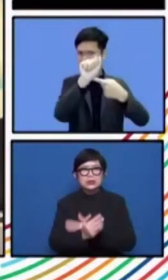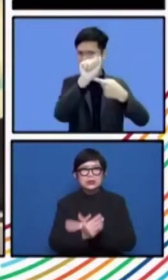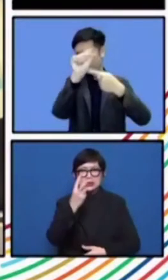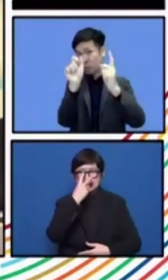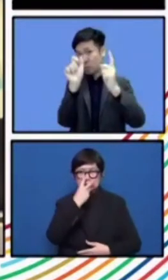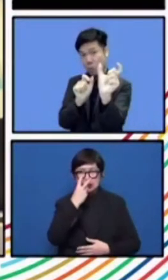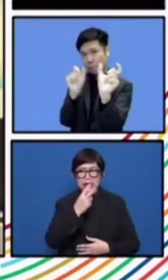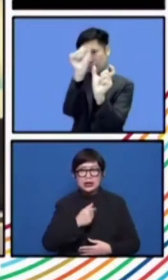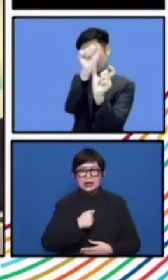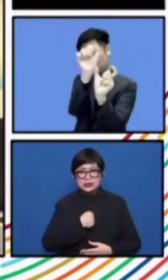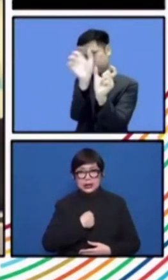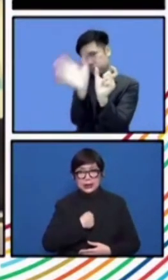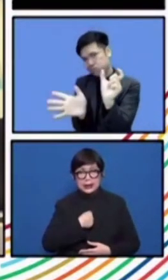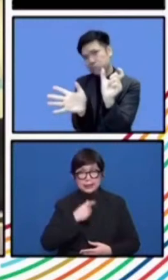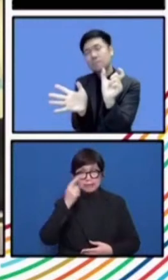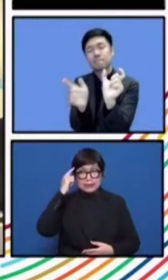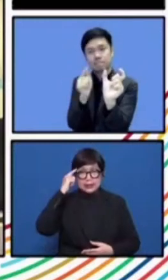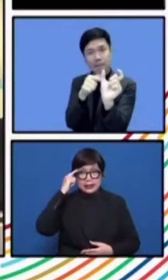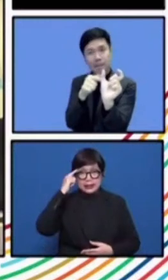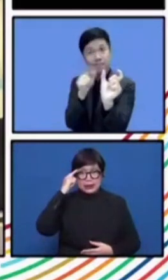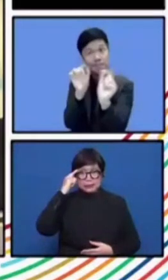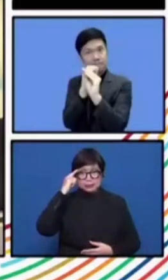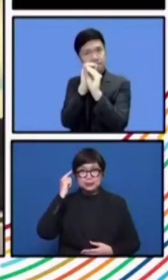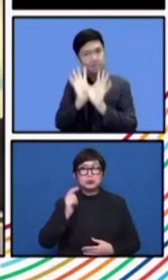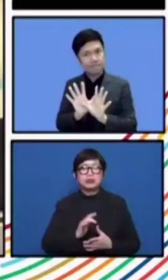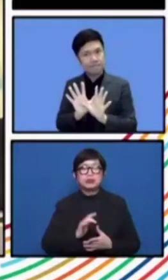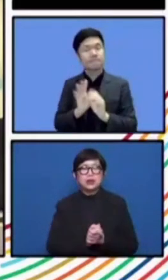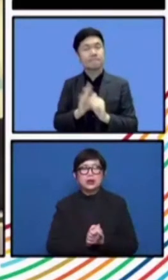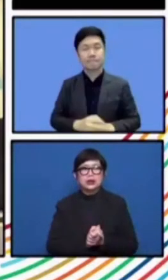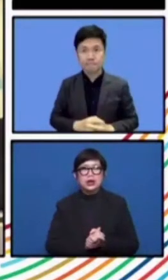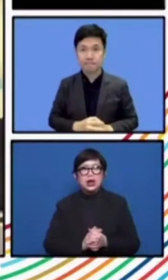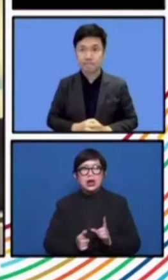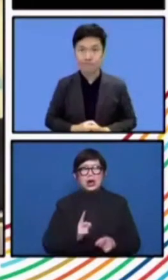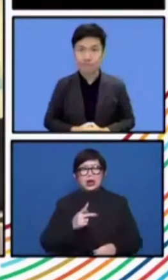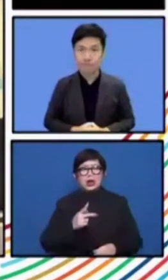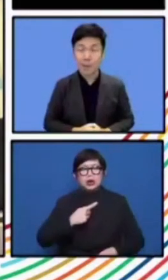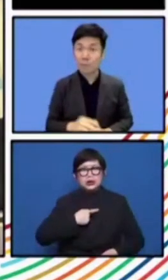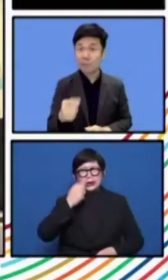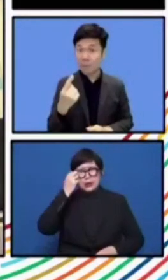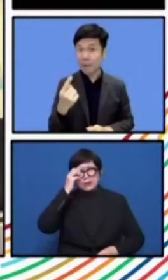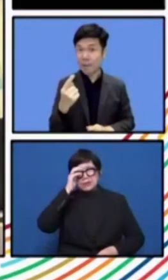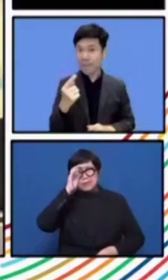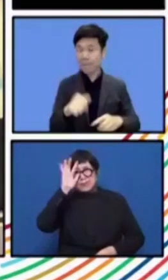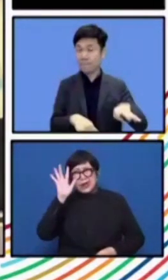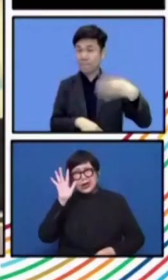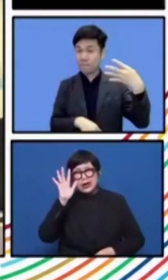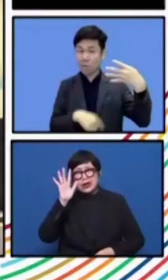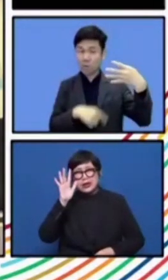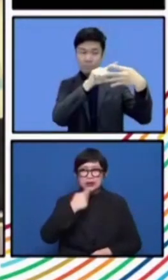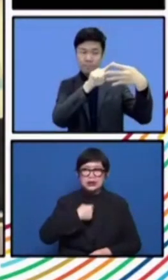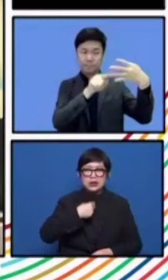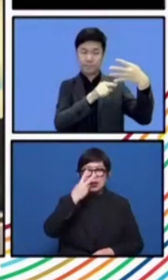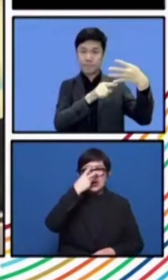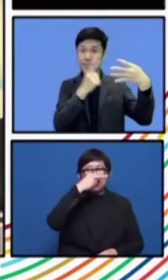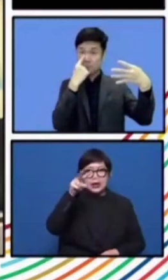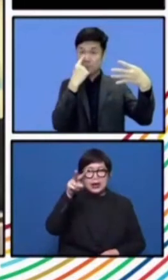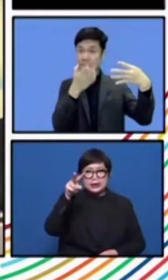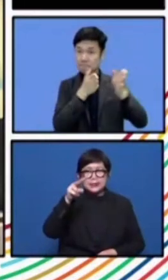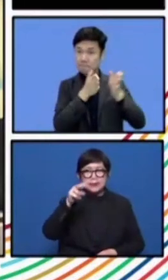in Innovative if you think of four Concepts that have been widely used and then recognized by International